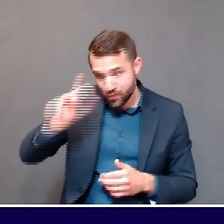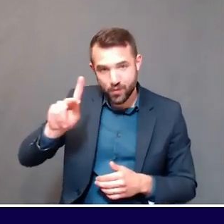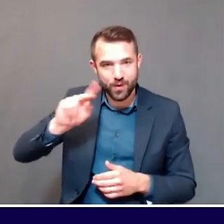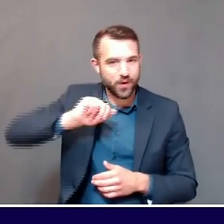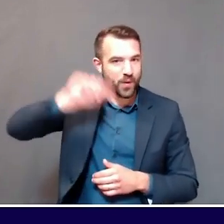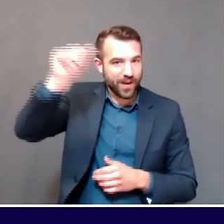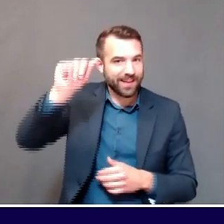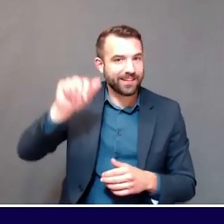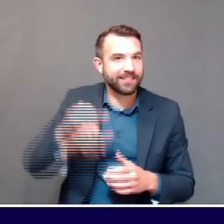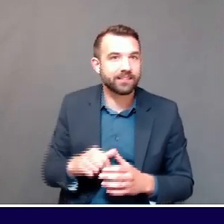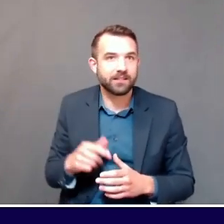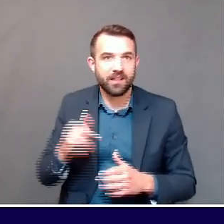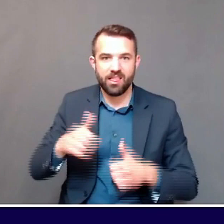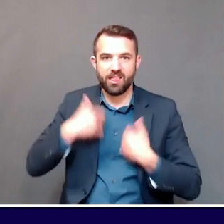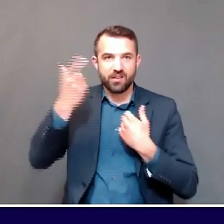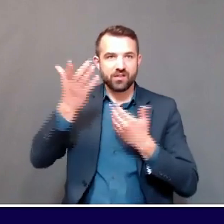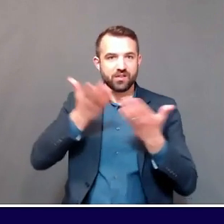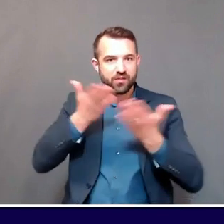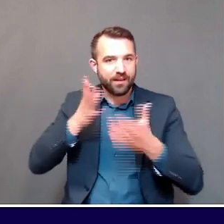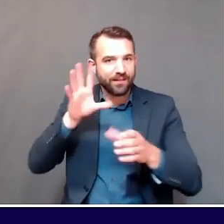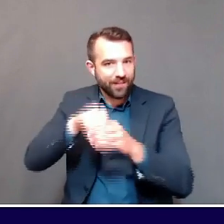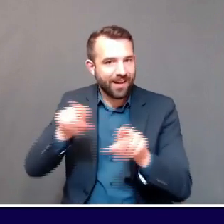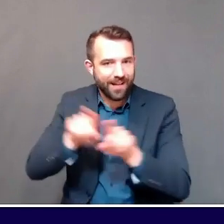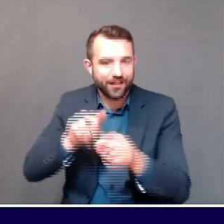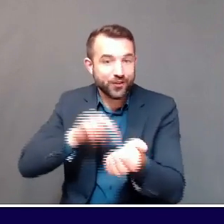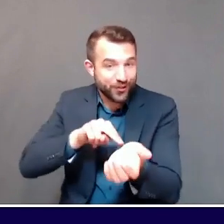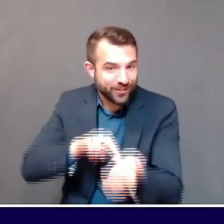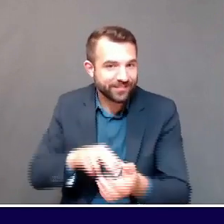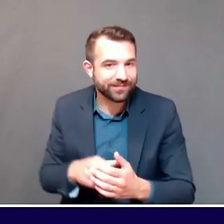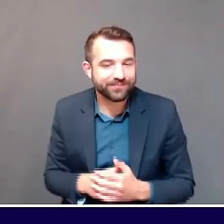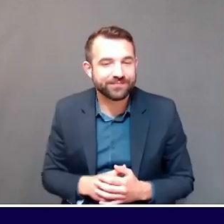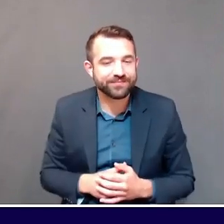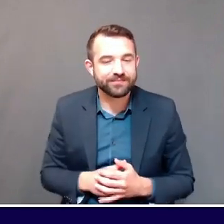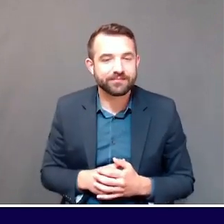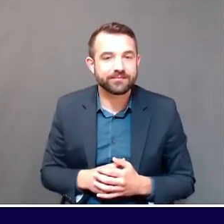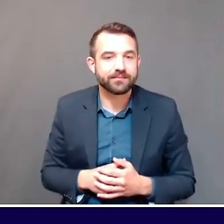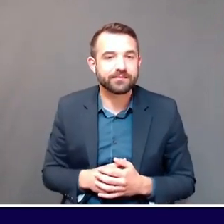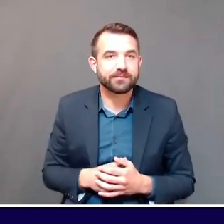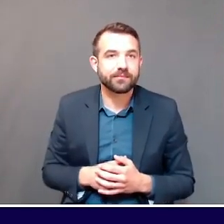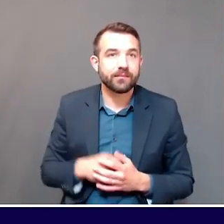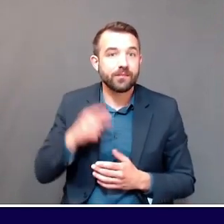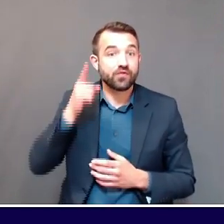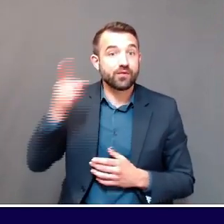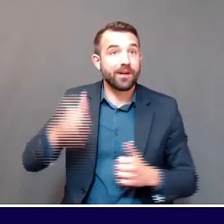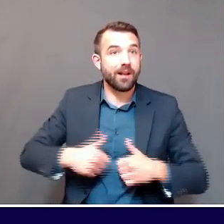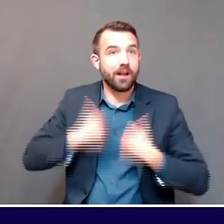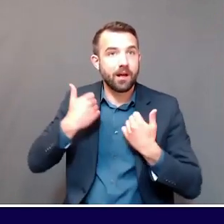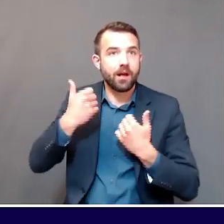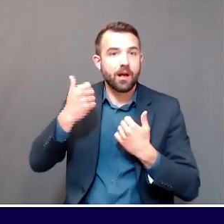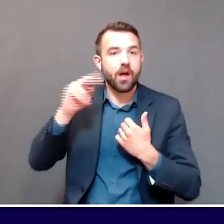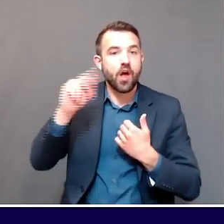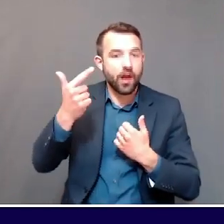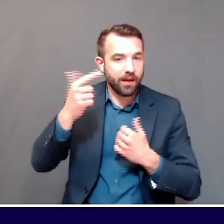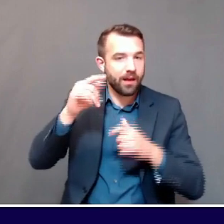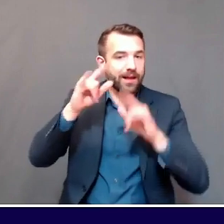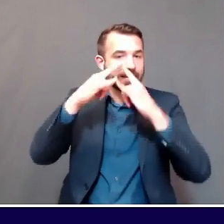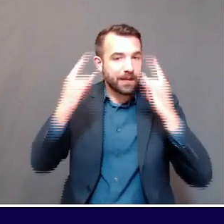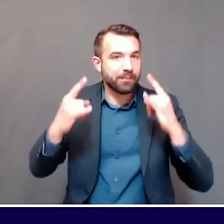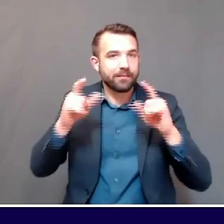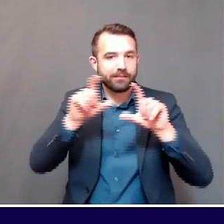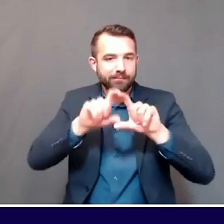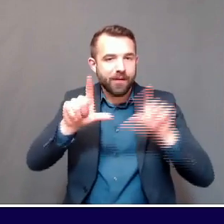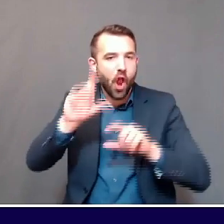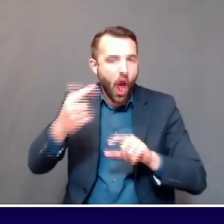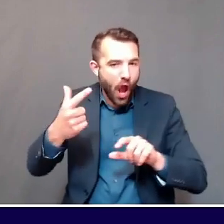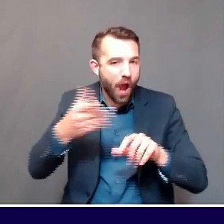Eventually, she sold the log cabin in which she and her family lived in northern Maine to move to southern Maine to care